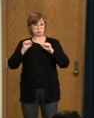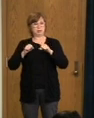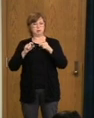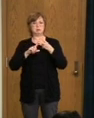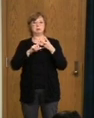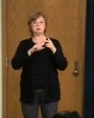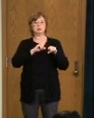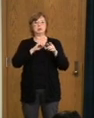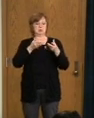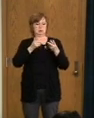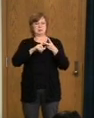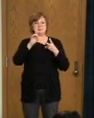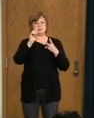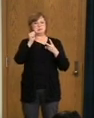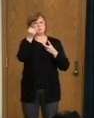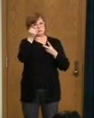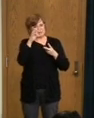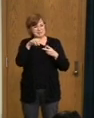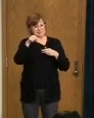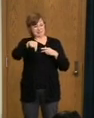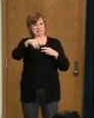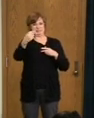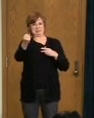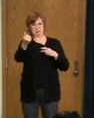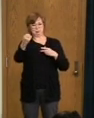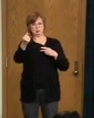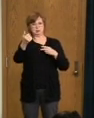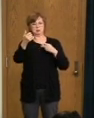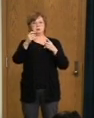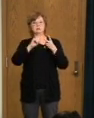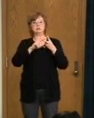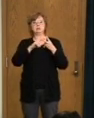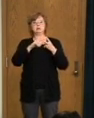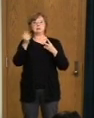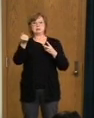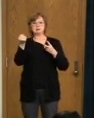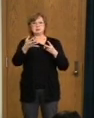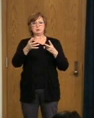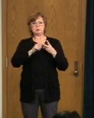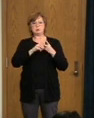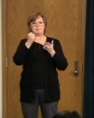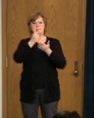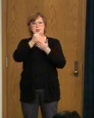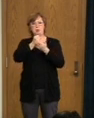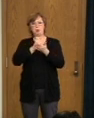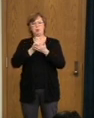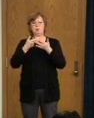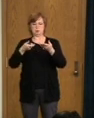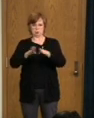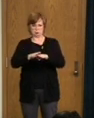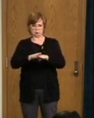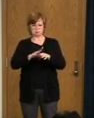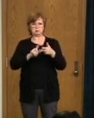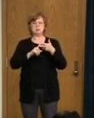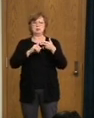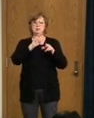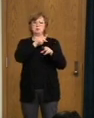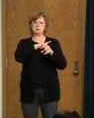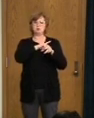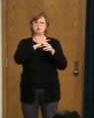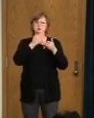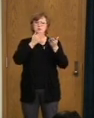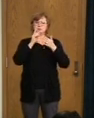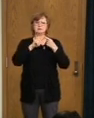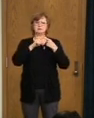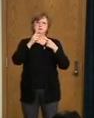the 19th, we are asking casinos and bingo halls to close. Personal services may operate